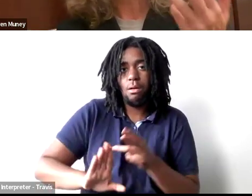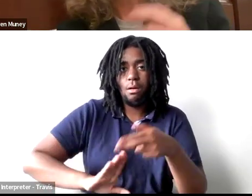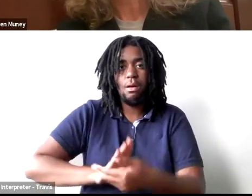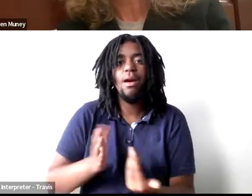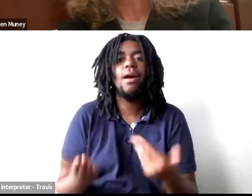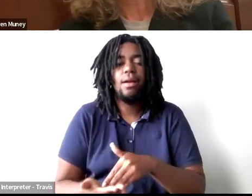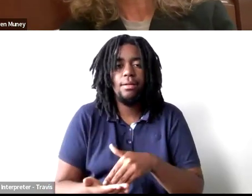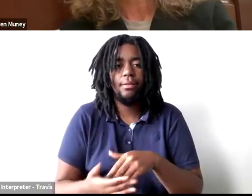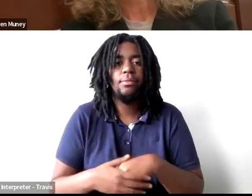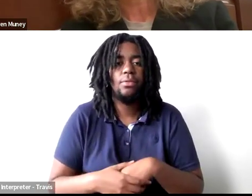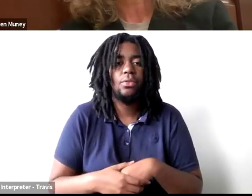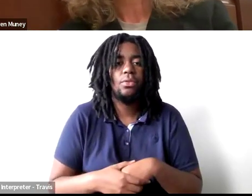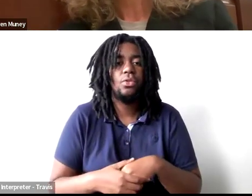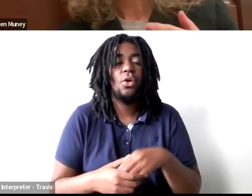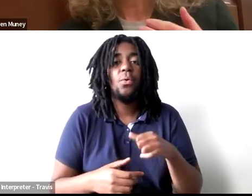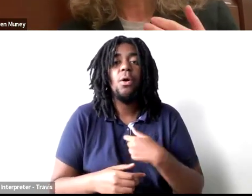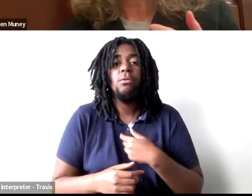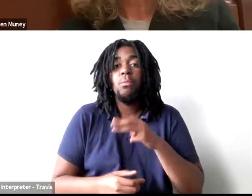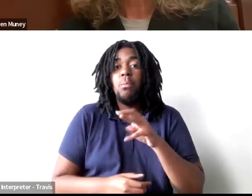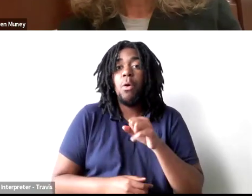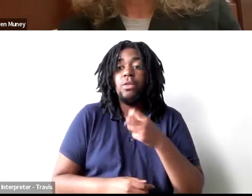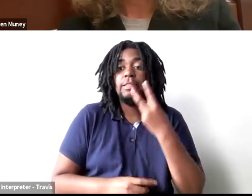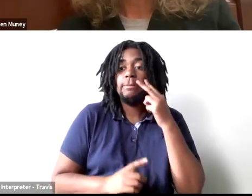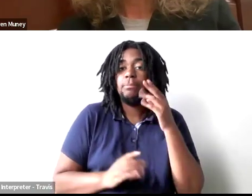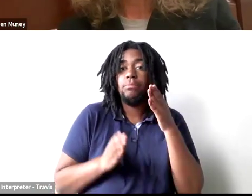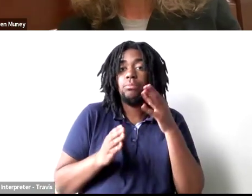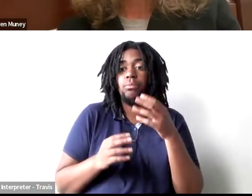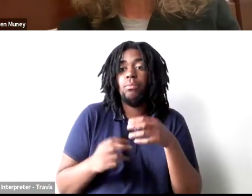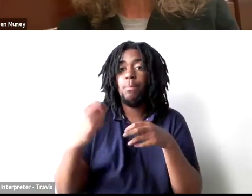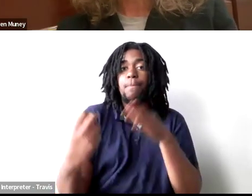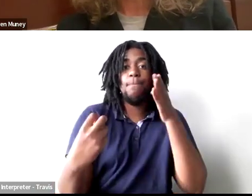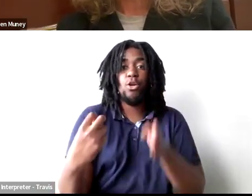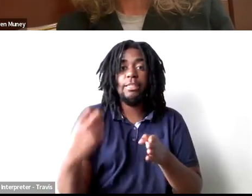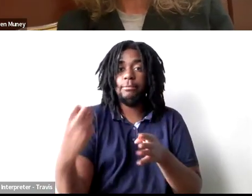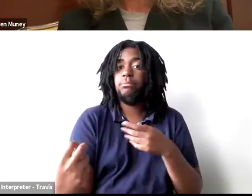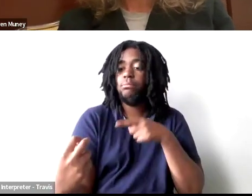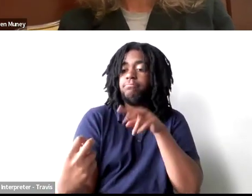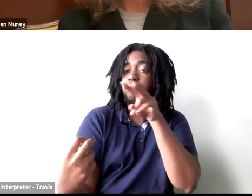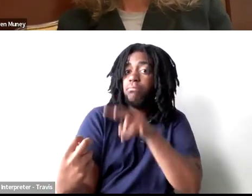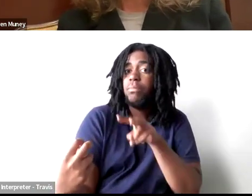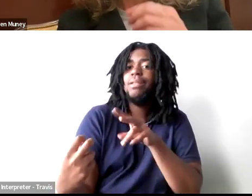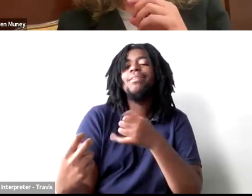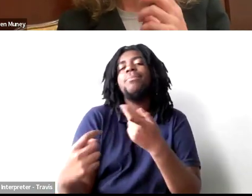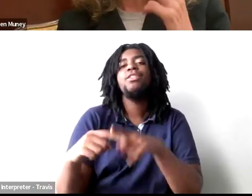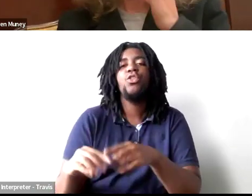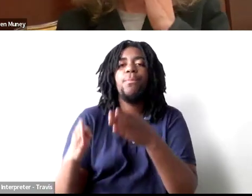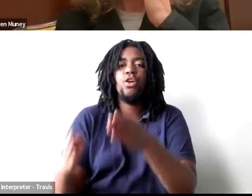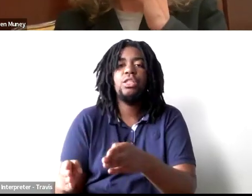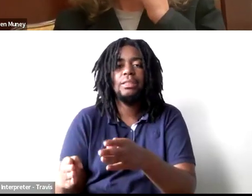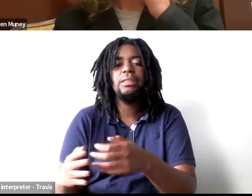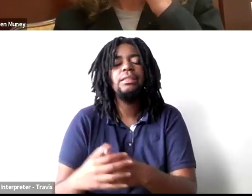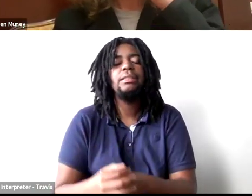whether Moses could have been looking at a person, it all depends on the person. I might